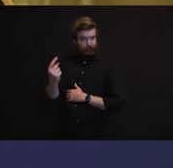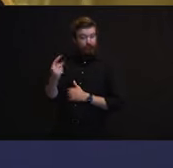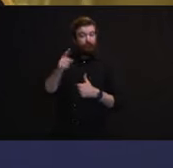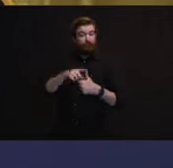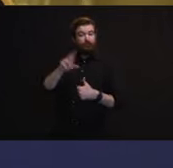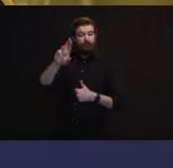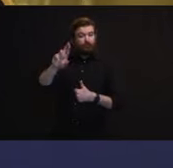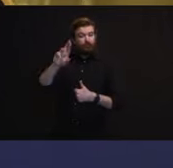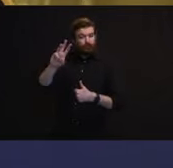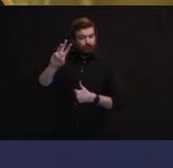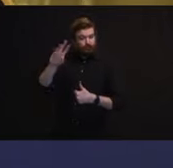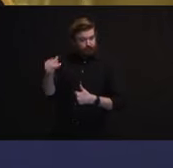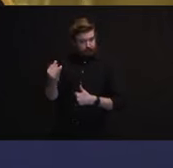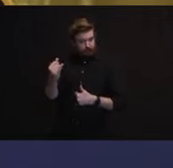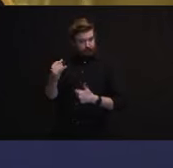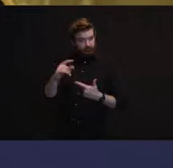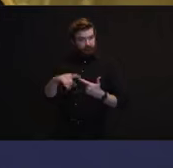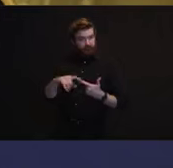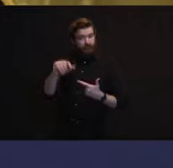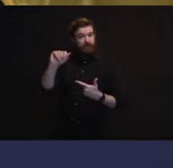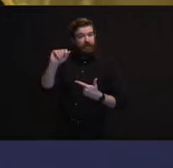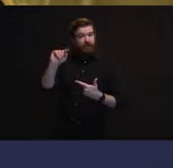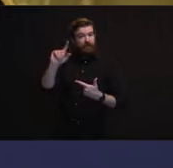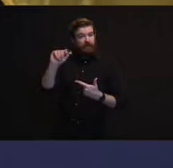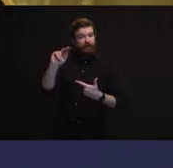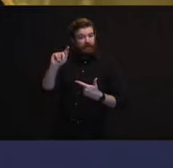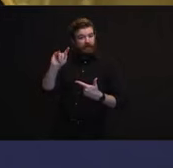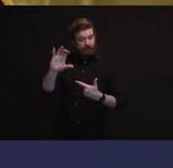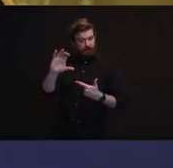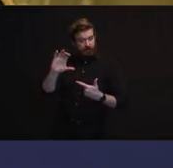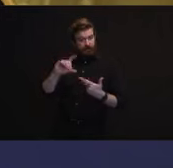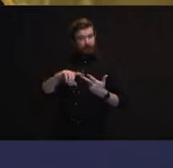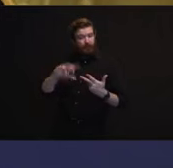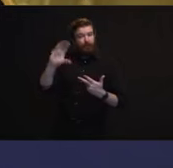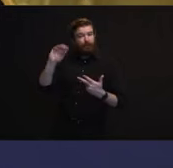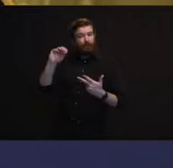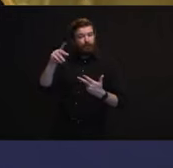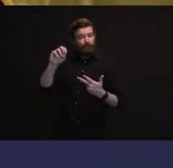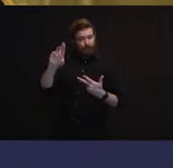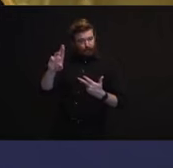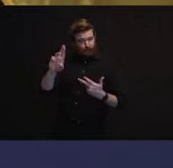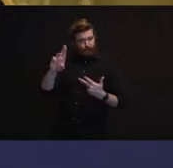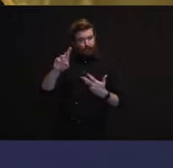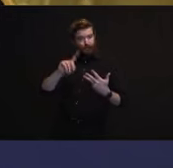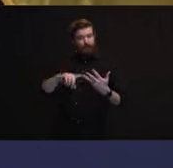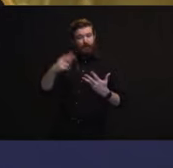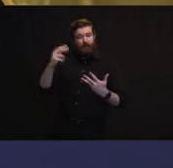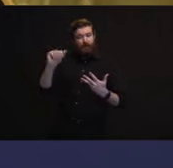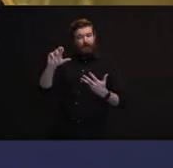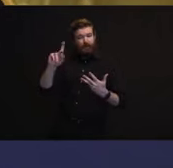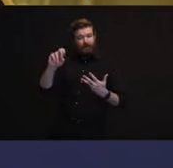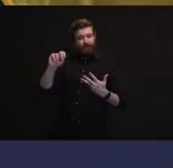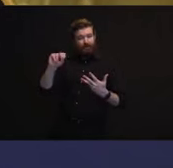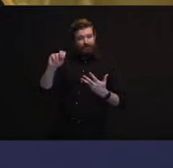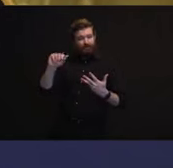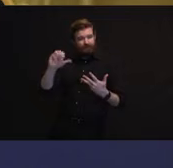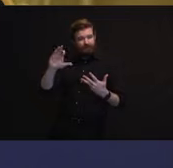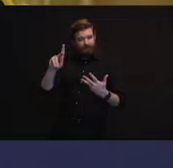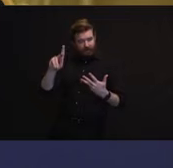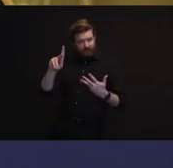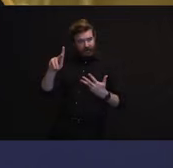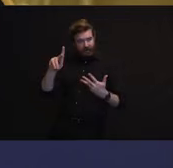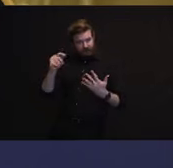Atlantic City, and Cooper. Can you speak to that? And if those are the hospitals, how were they chosen? And my own